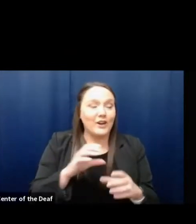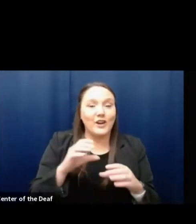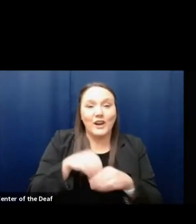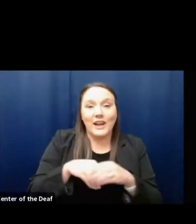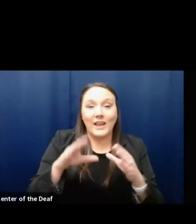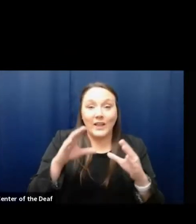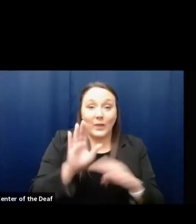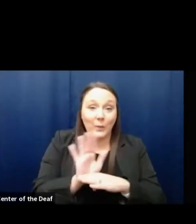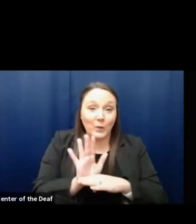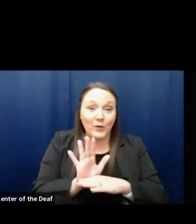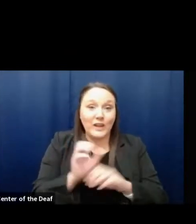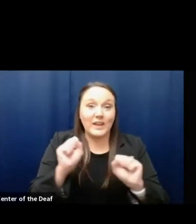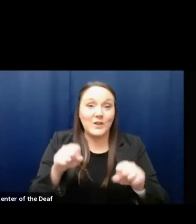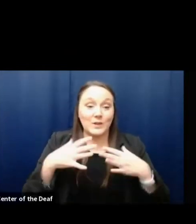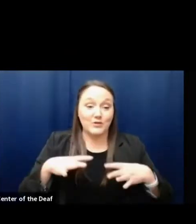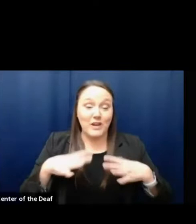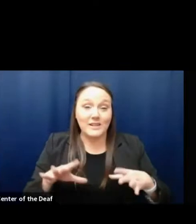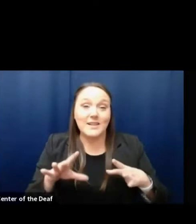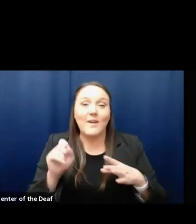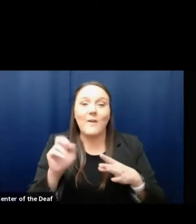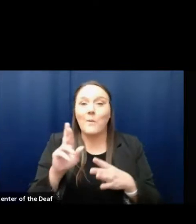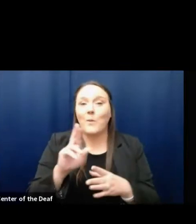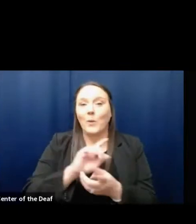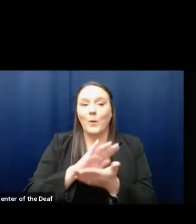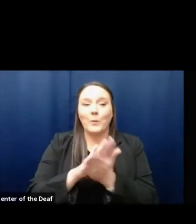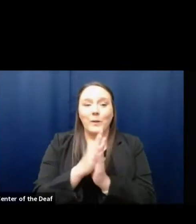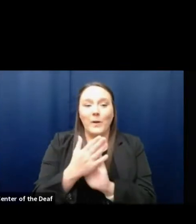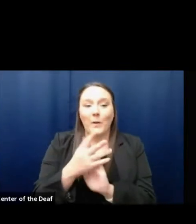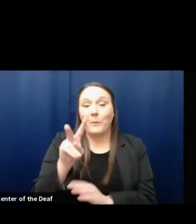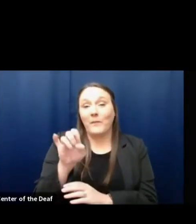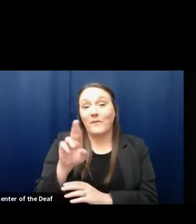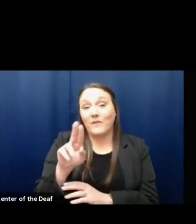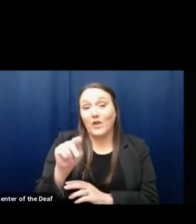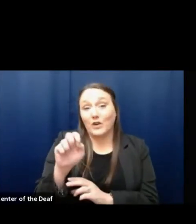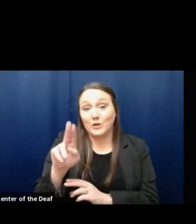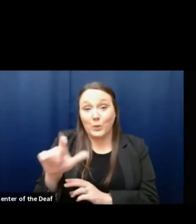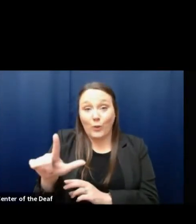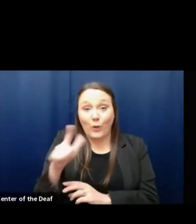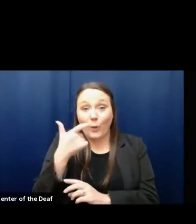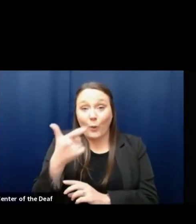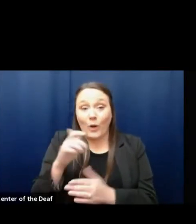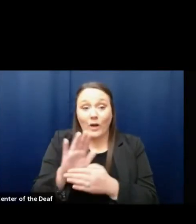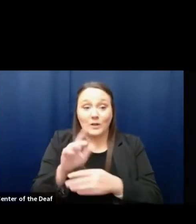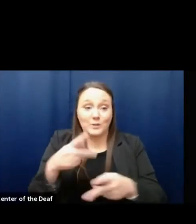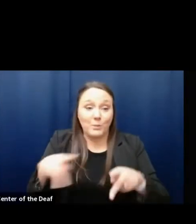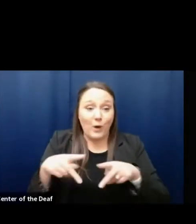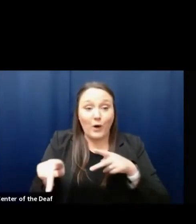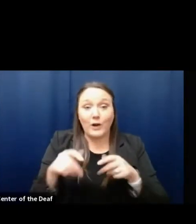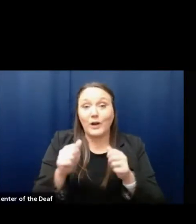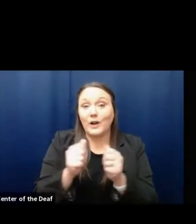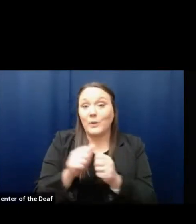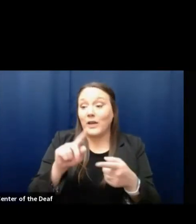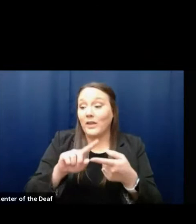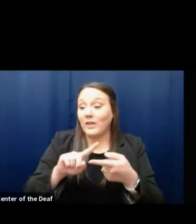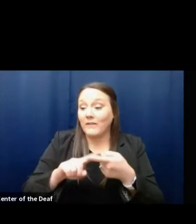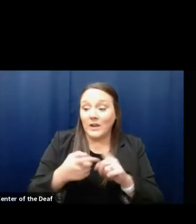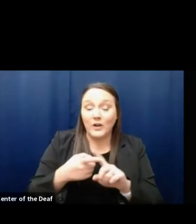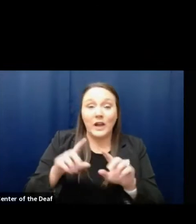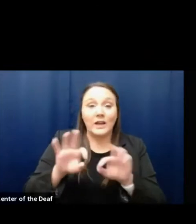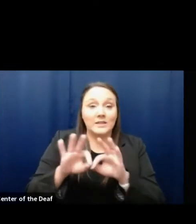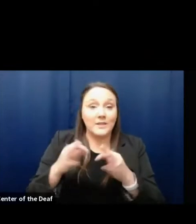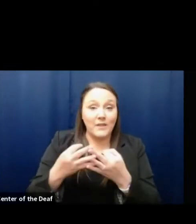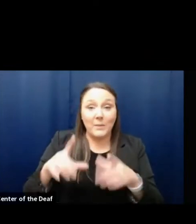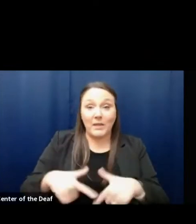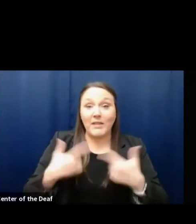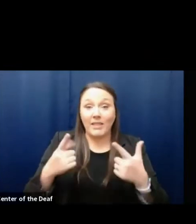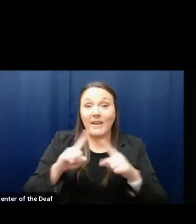them. Or you could even turn it into a virtual watch party with friends and family who live out of town or even in town. Everyone can start the movie